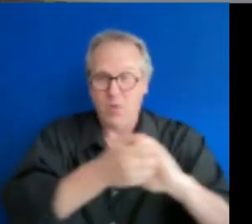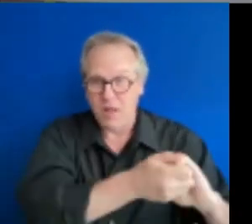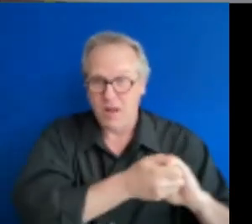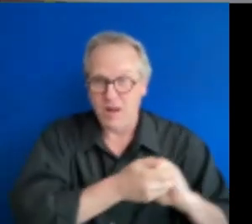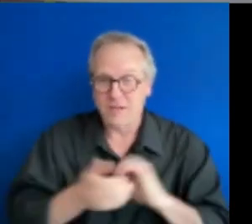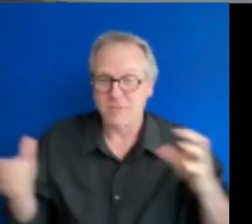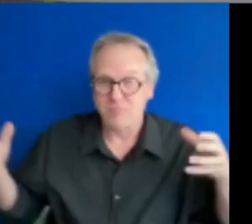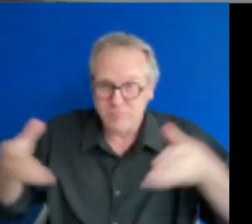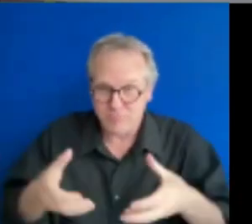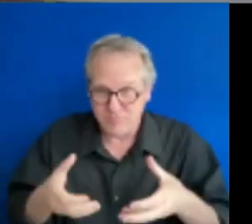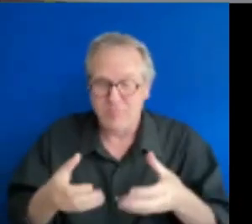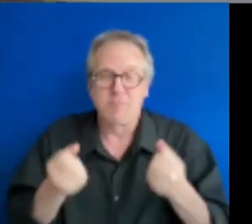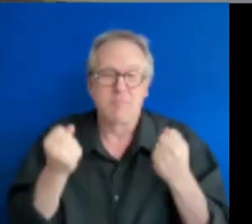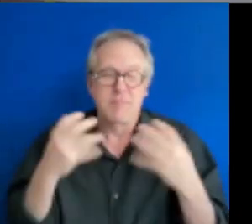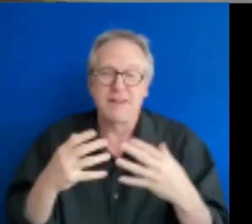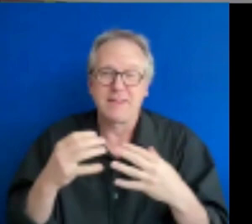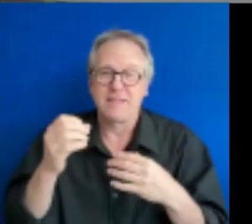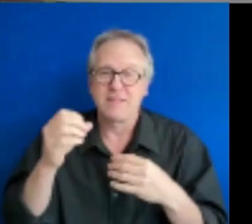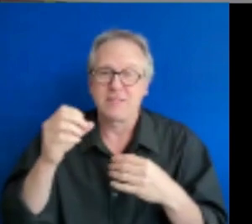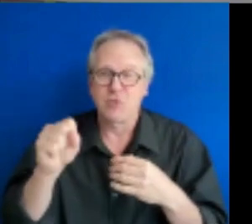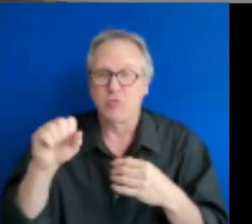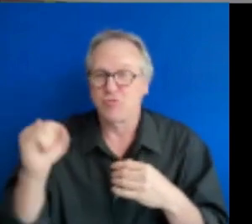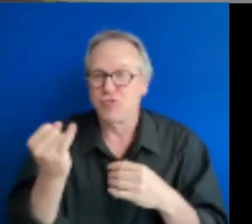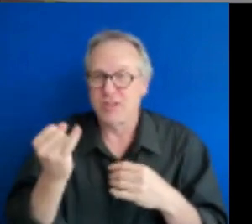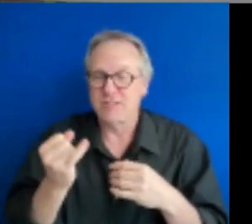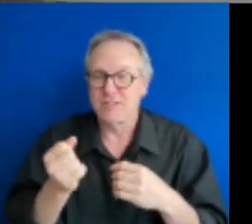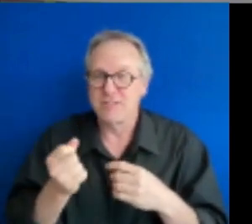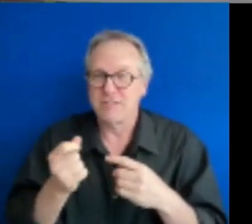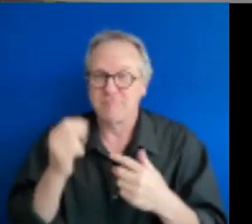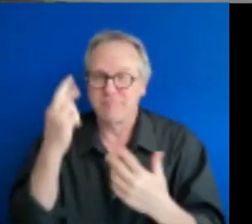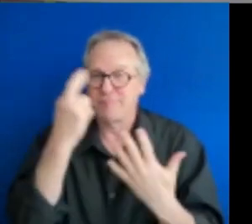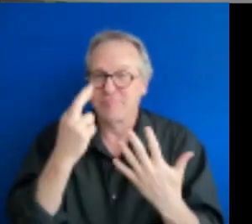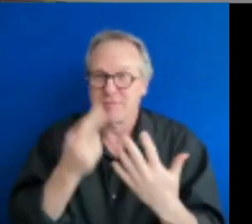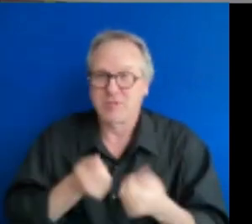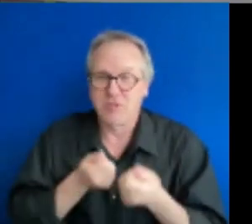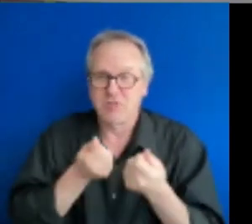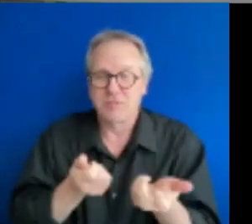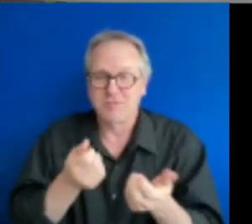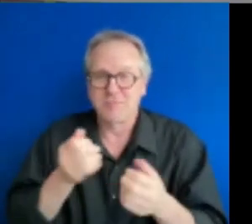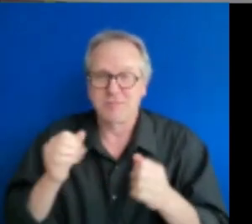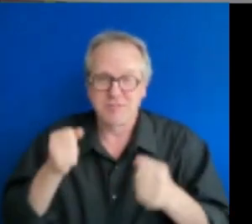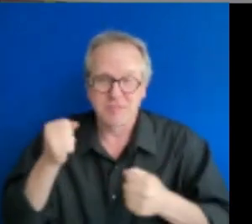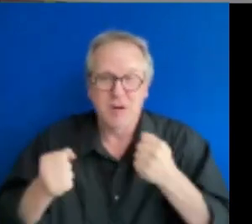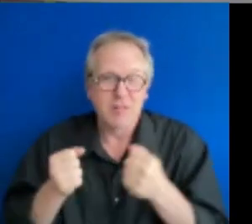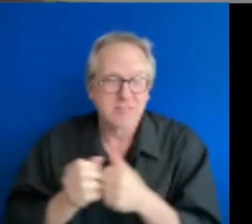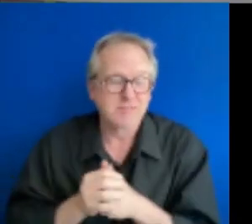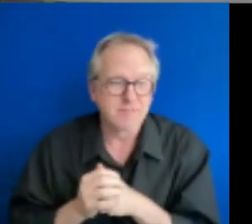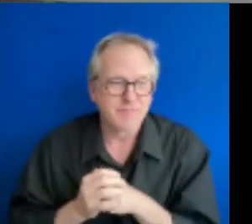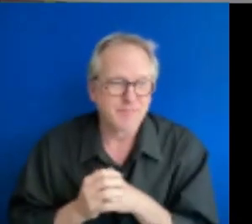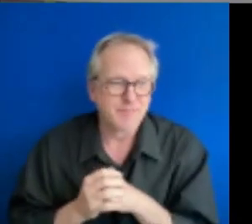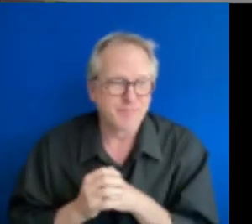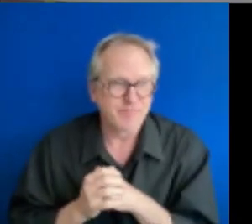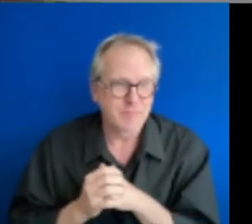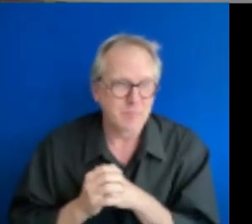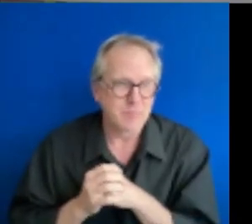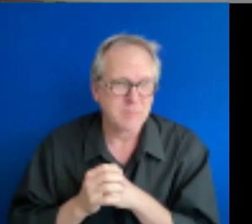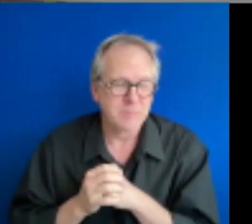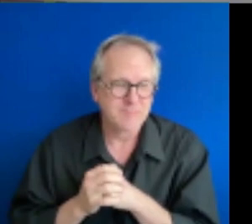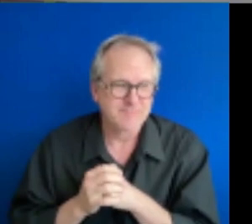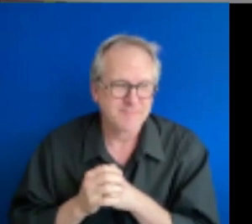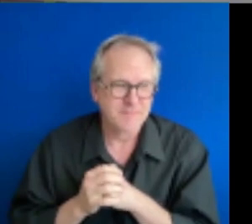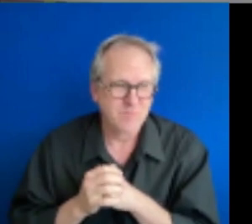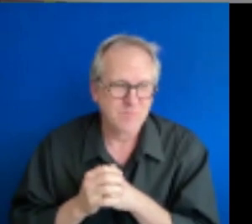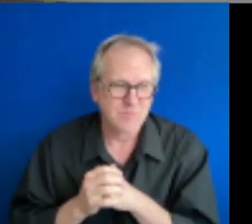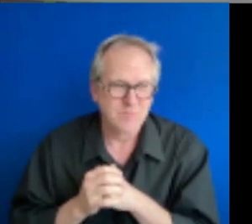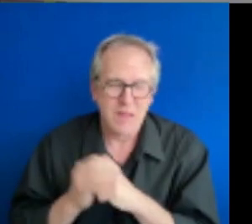many social justice causes. And the minute I saw we were included.